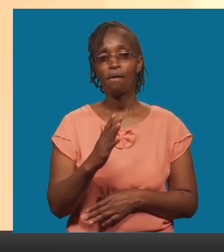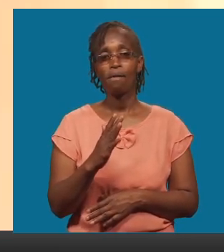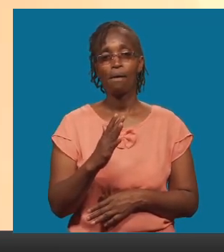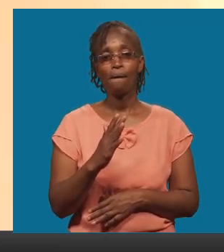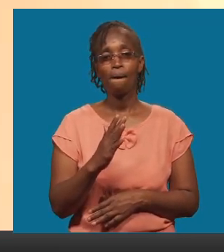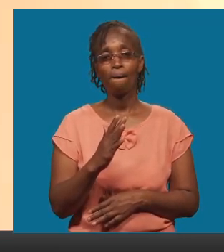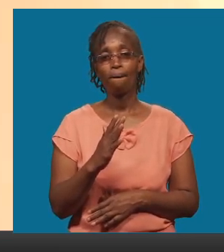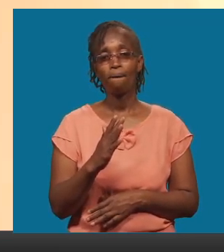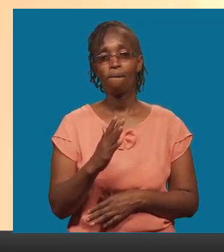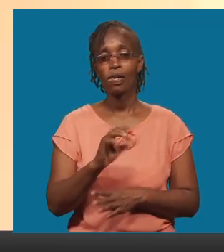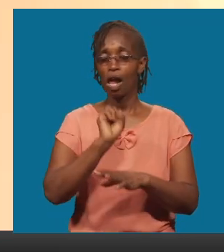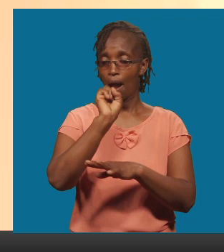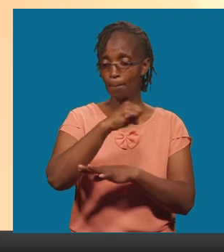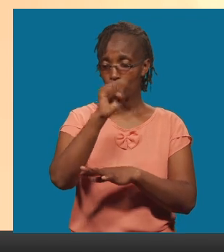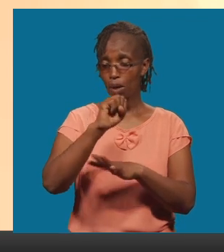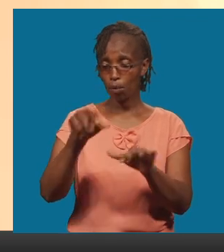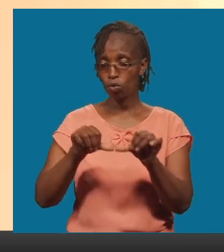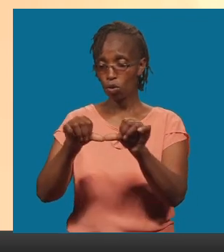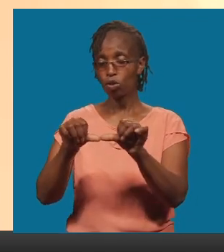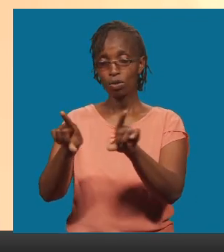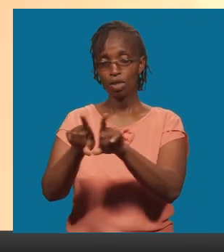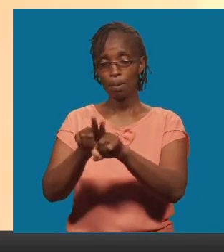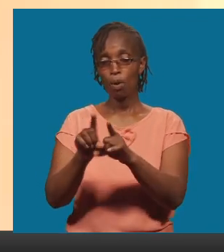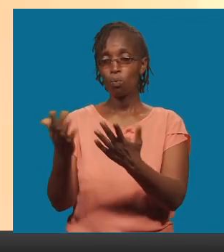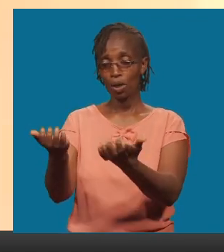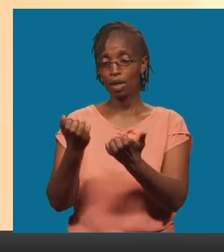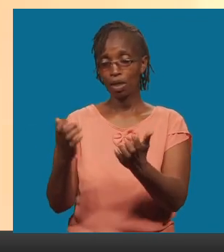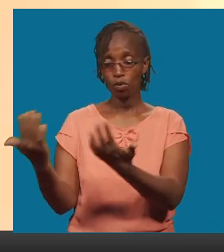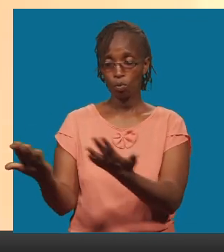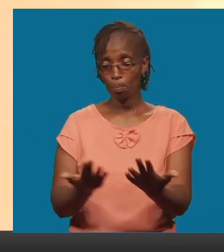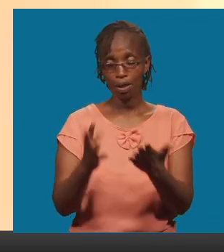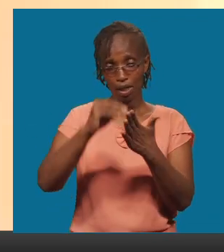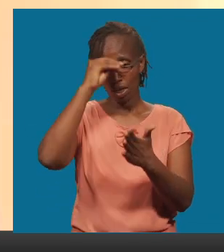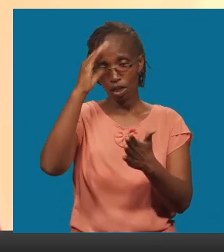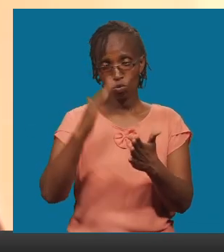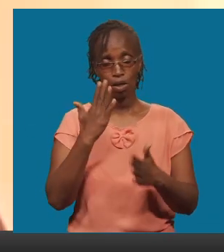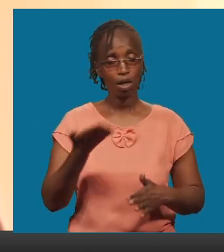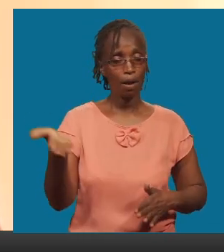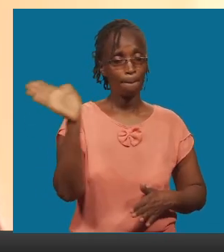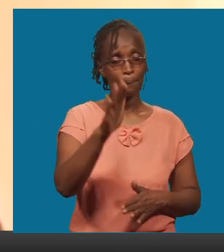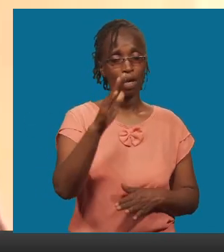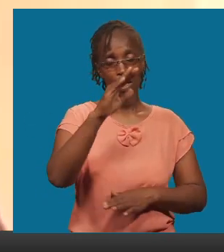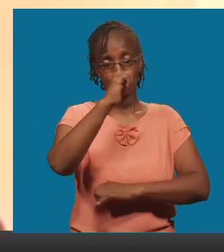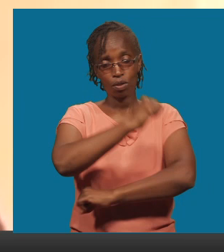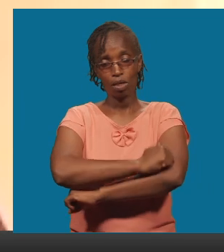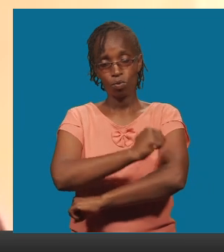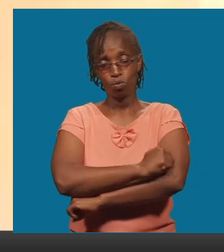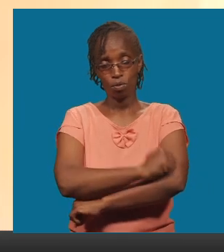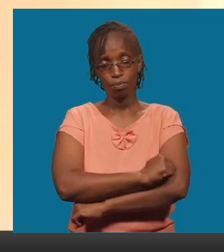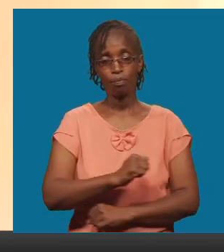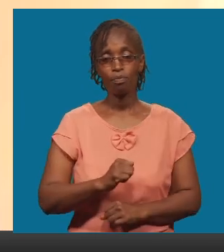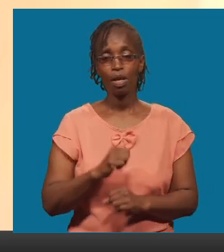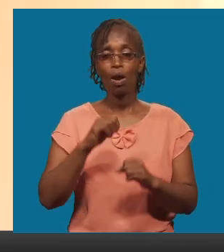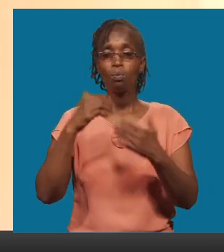cannot go on like that. We need to bring back the students to the schools. Because of the drought, we have lost a large number of